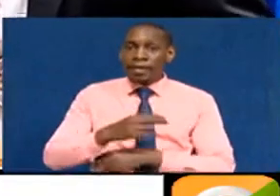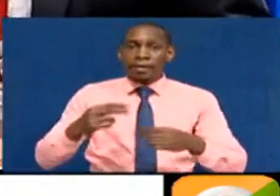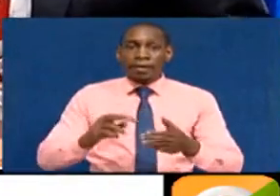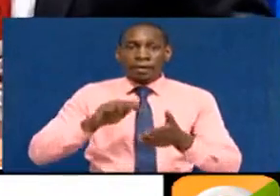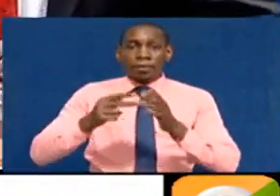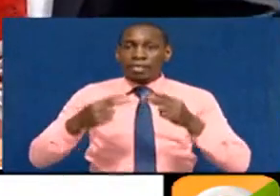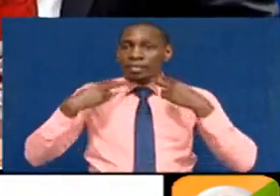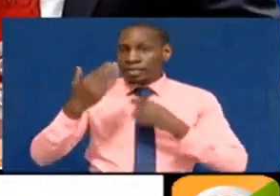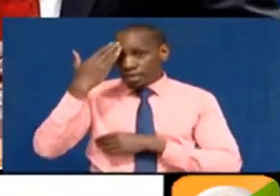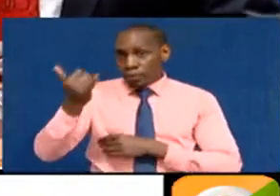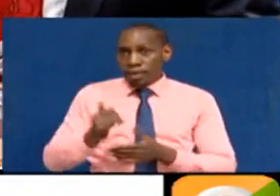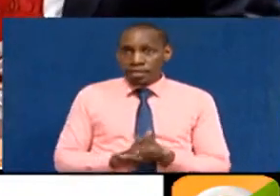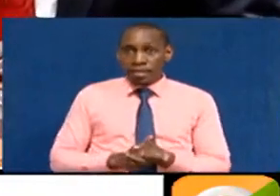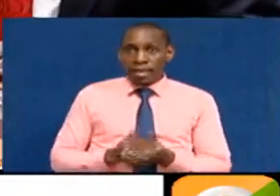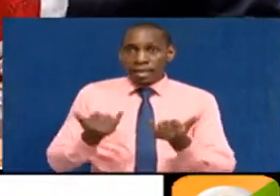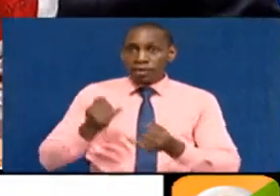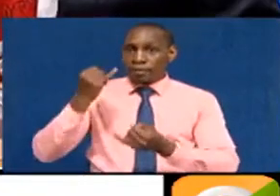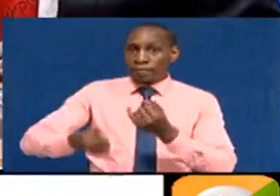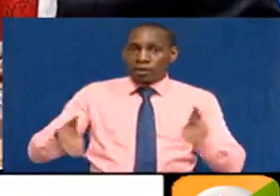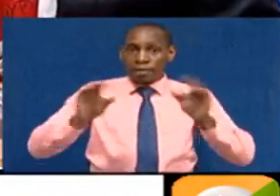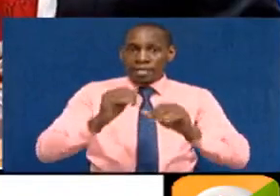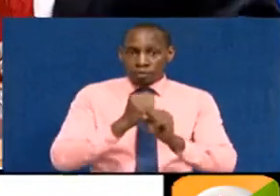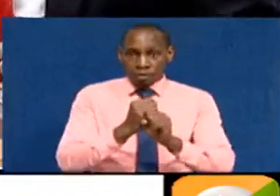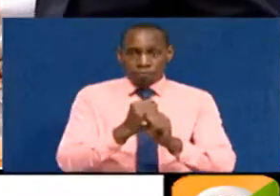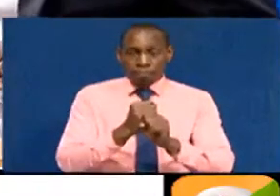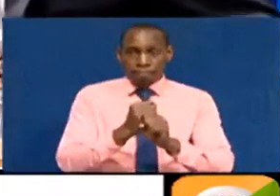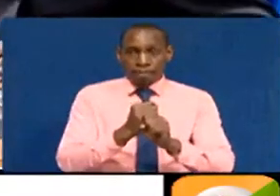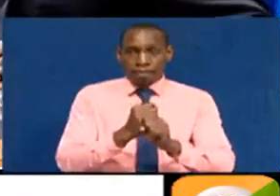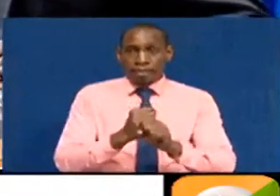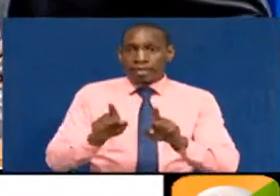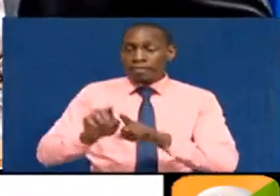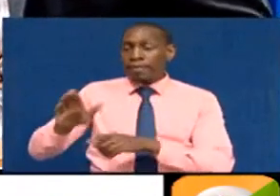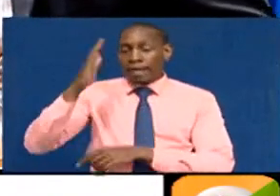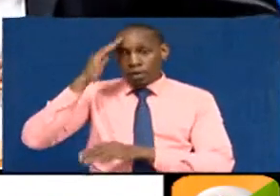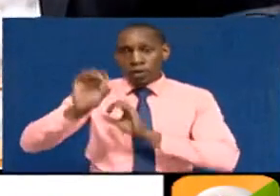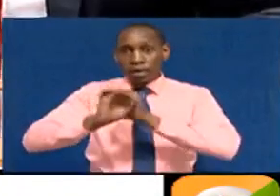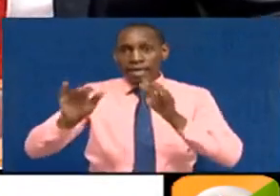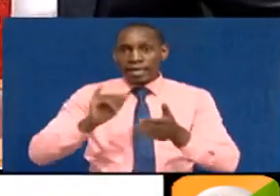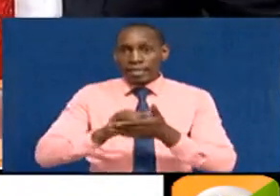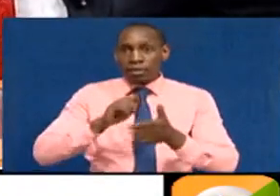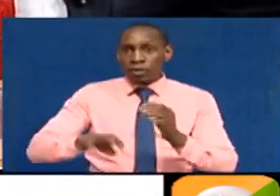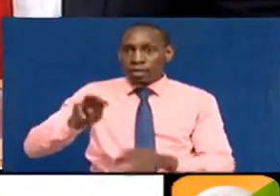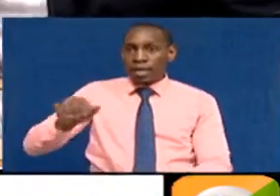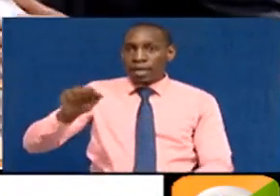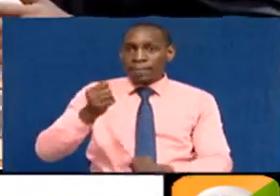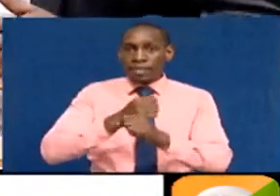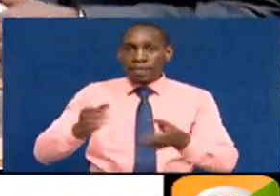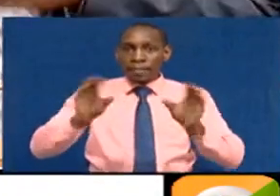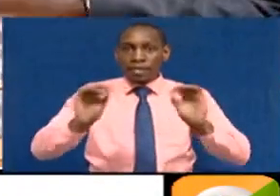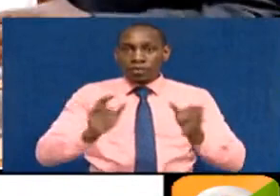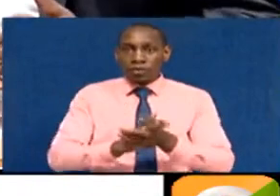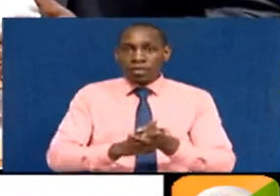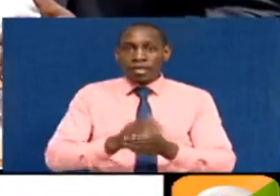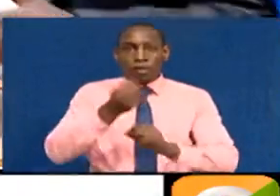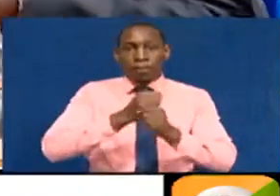stall project because we are doing the last budget. And Chris knows very well, MPs don't make a budget. A budget is made